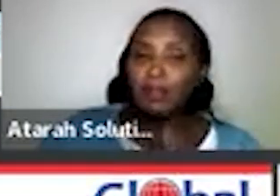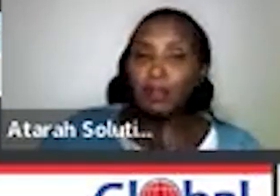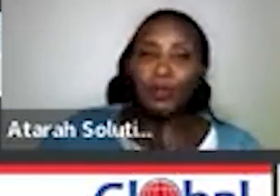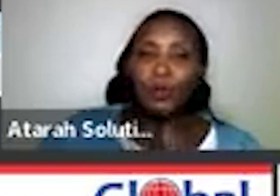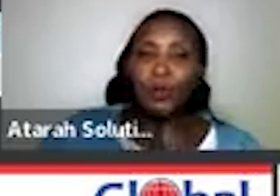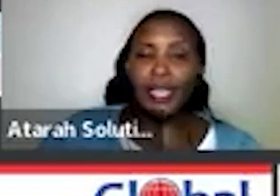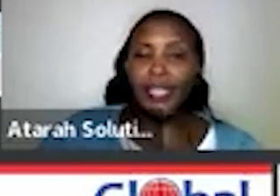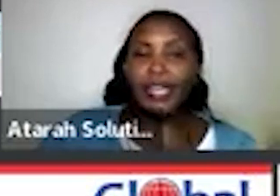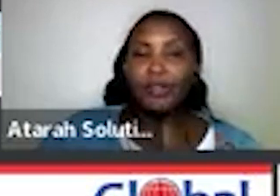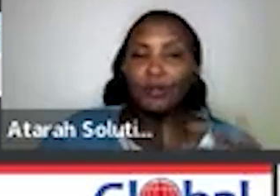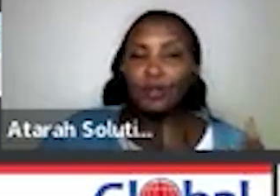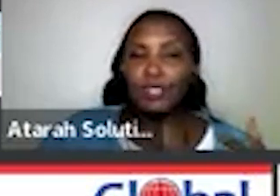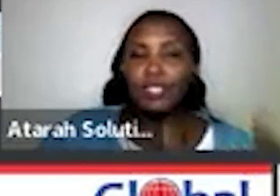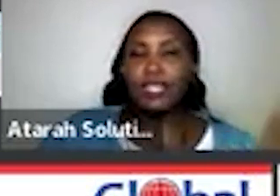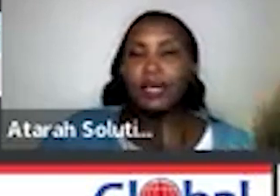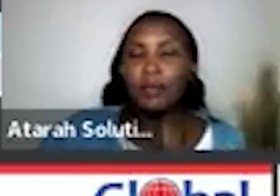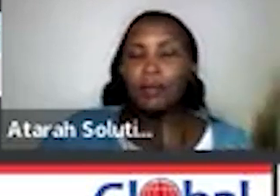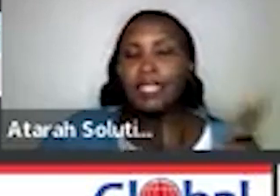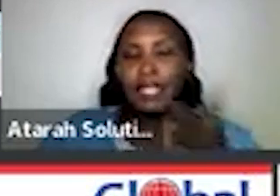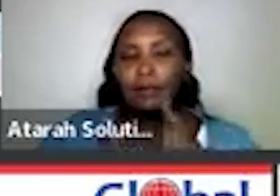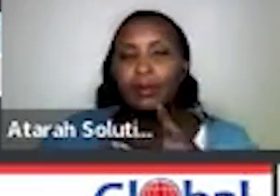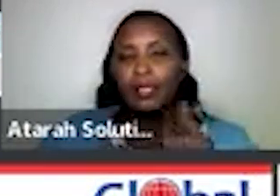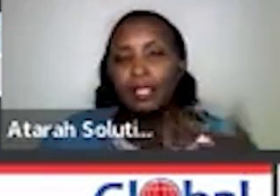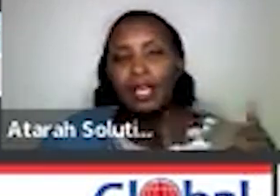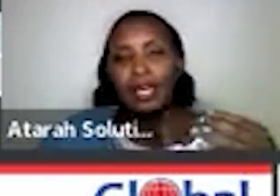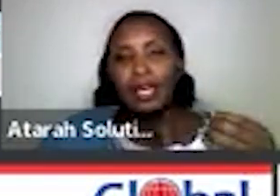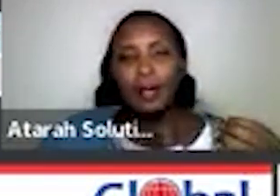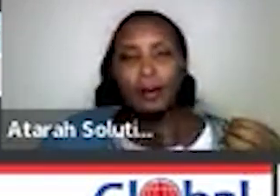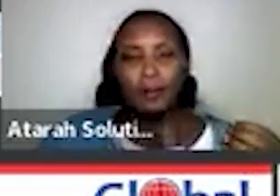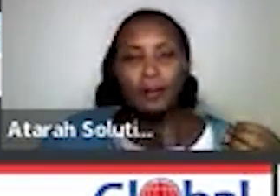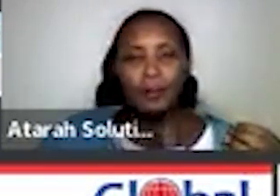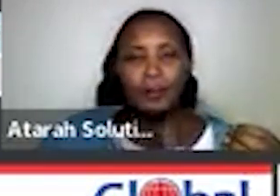an investment to go in there. And of course, that comes.